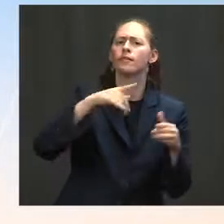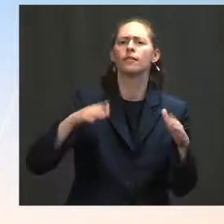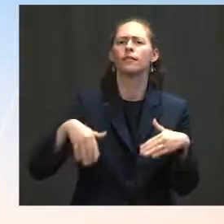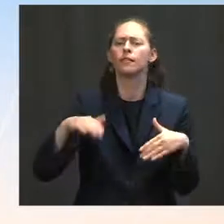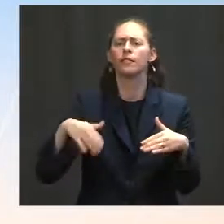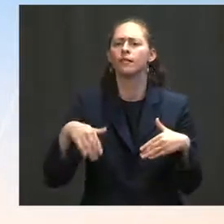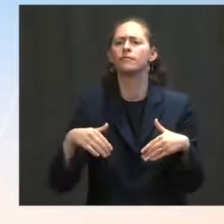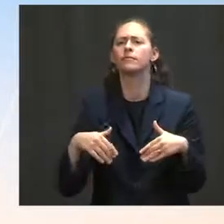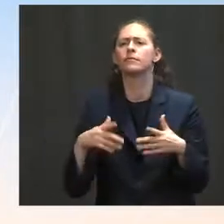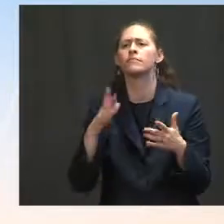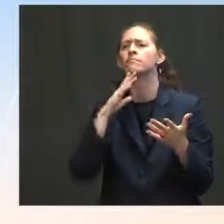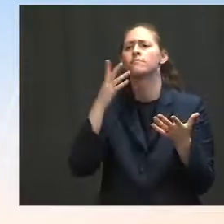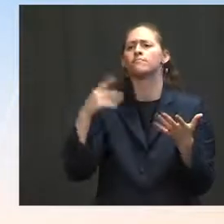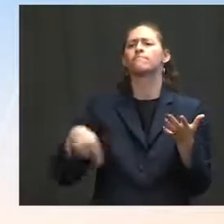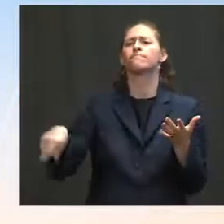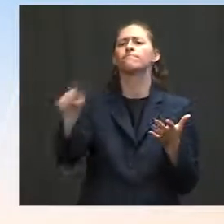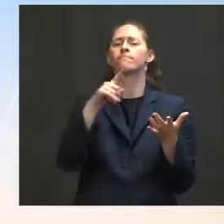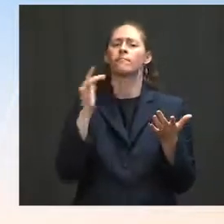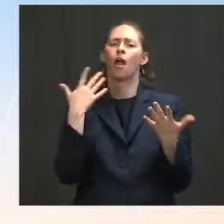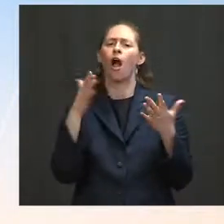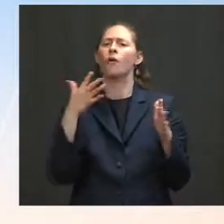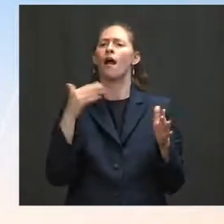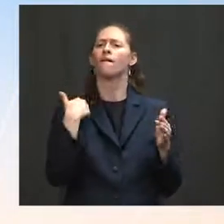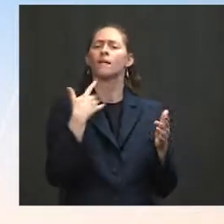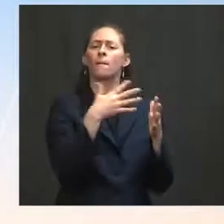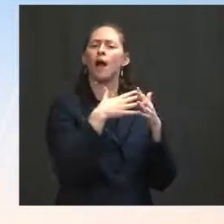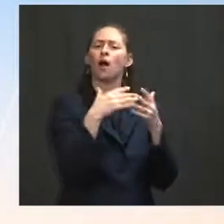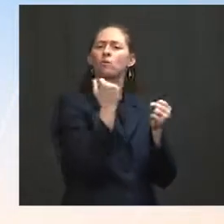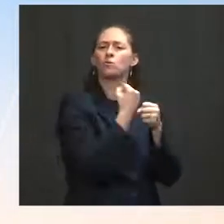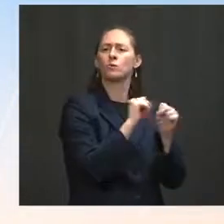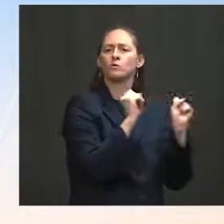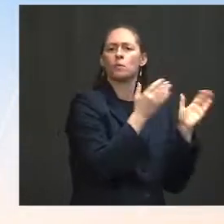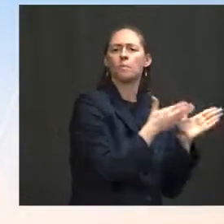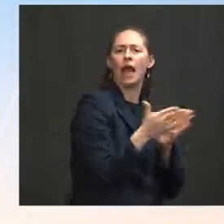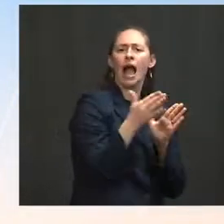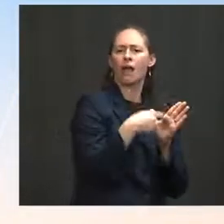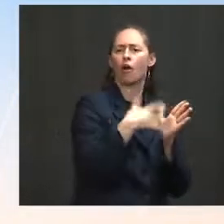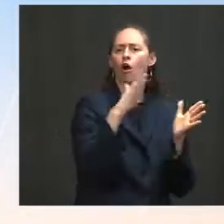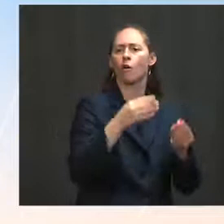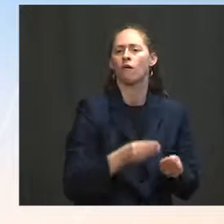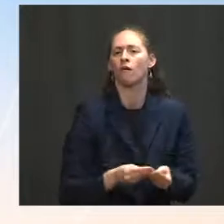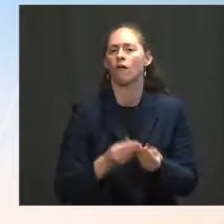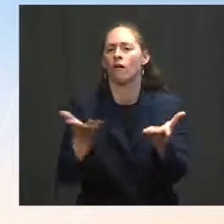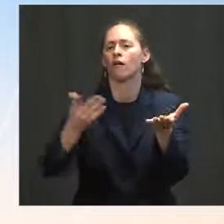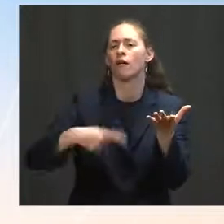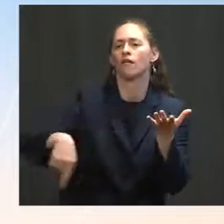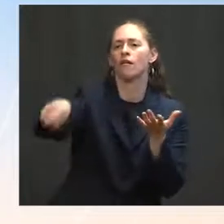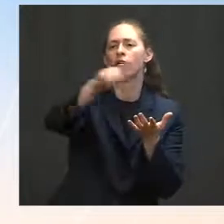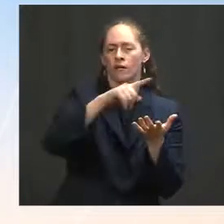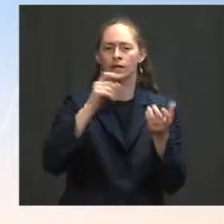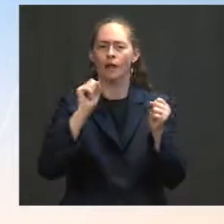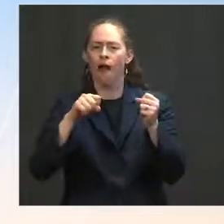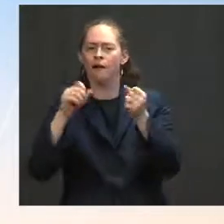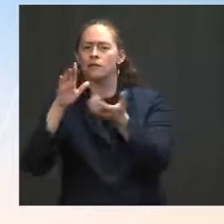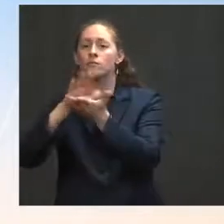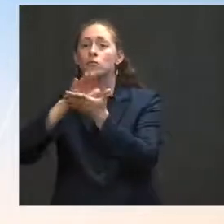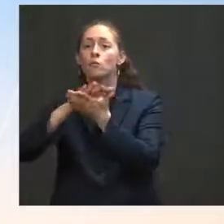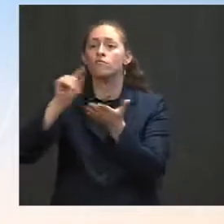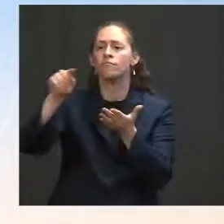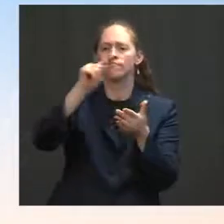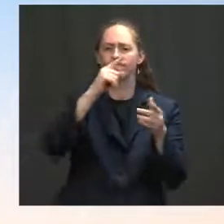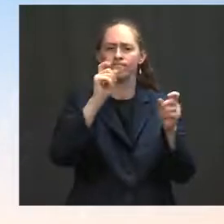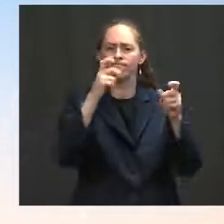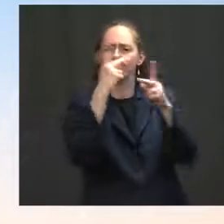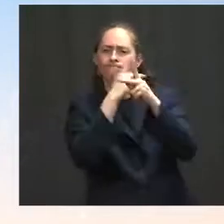billion in funding, schools can implement these mitigation measures that they may not have been able to prior. So this